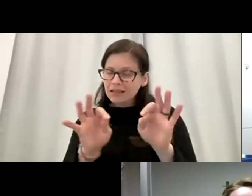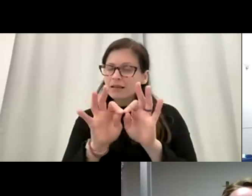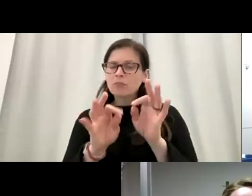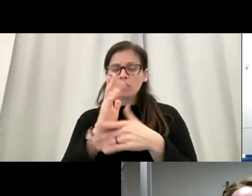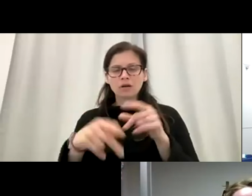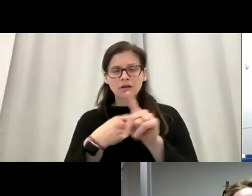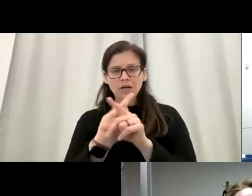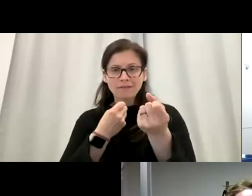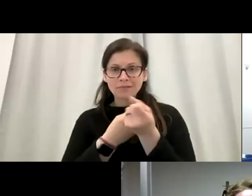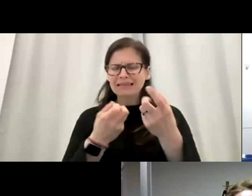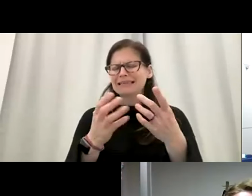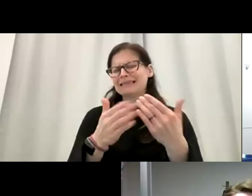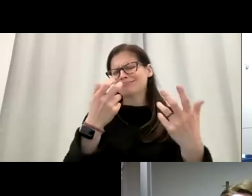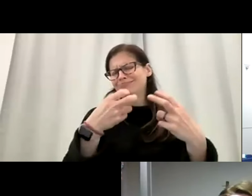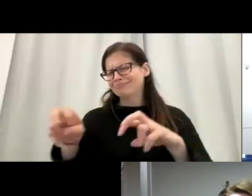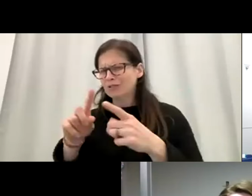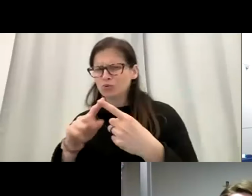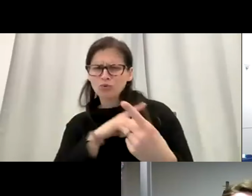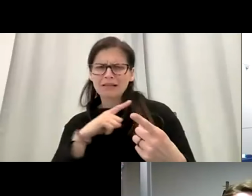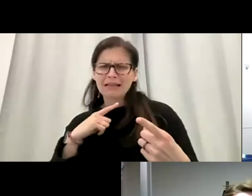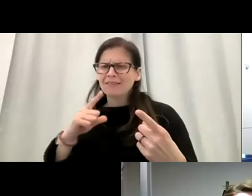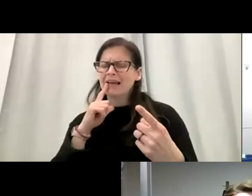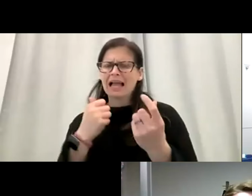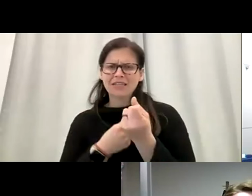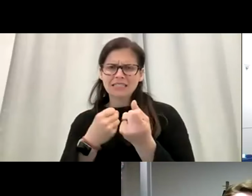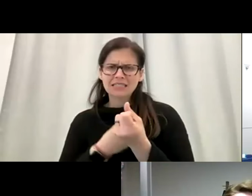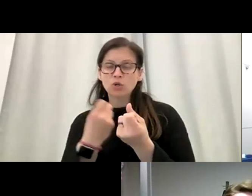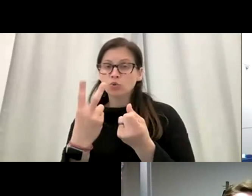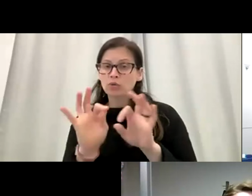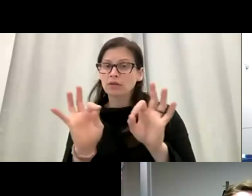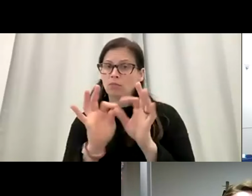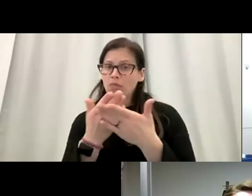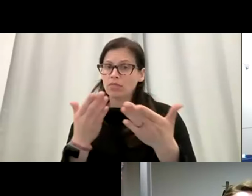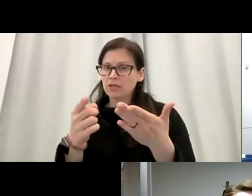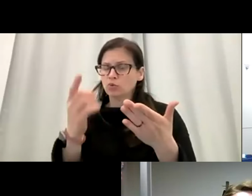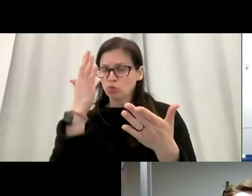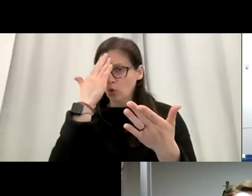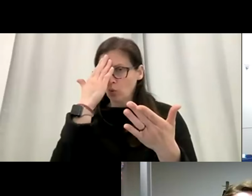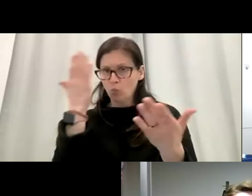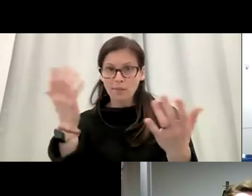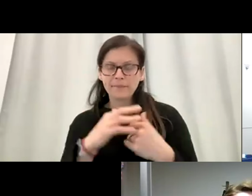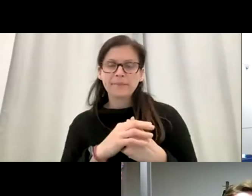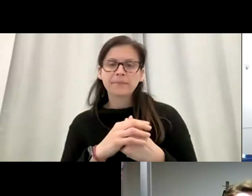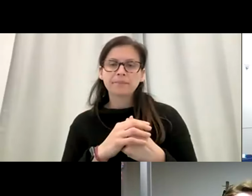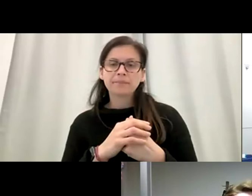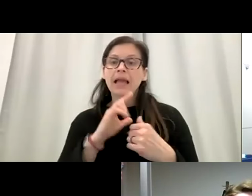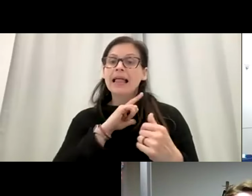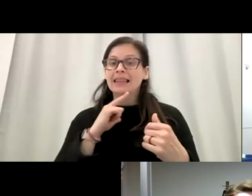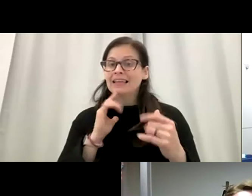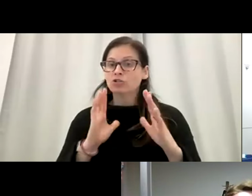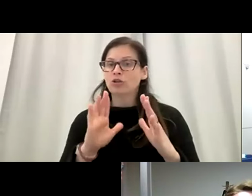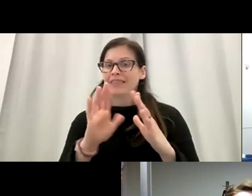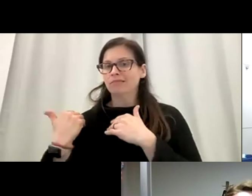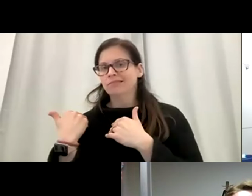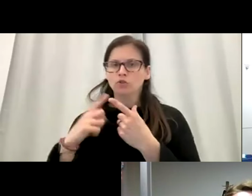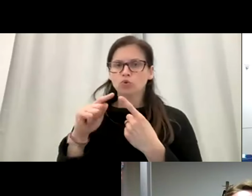easily translated to legislative advocacy, because there are two like really important things that you should know, is that your legislator is accountable to